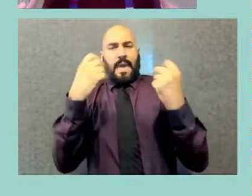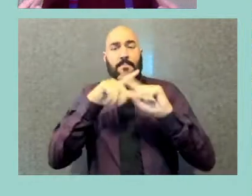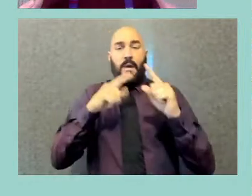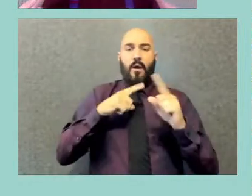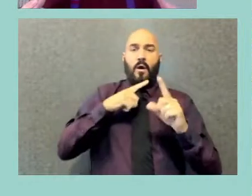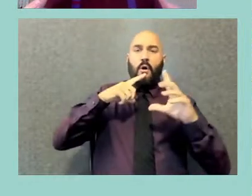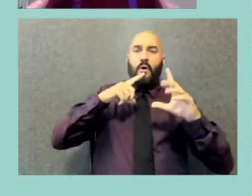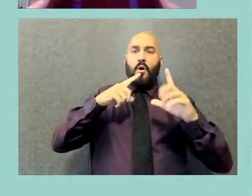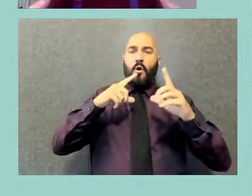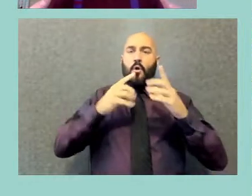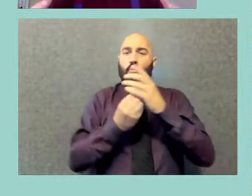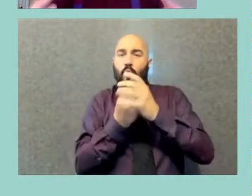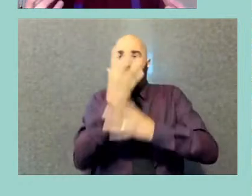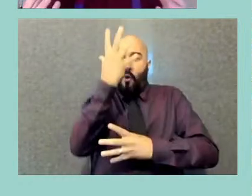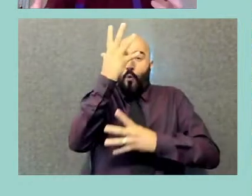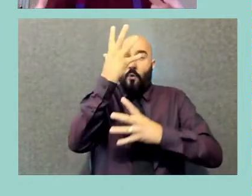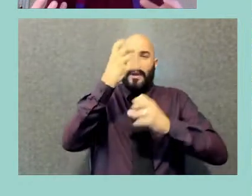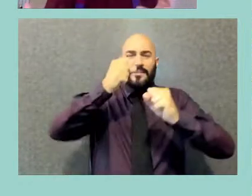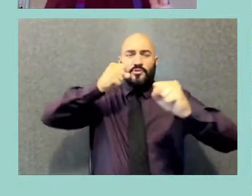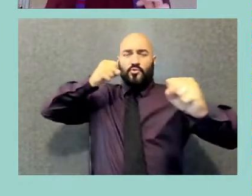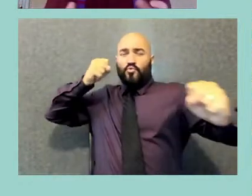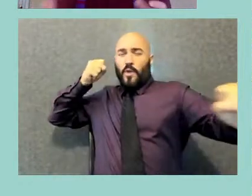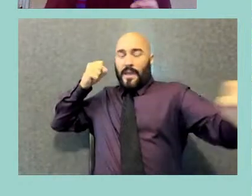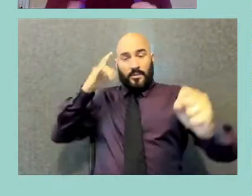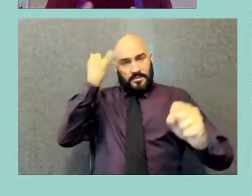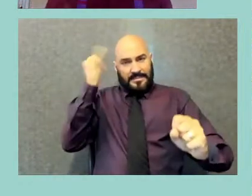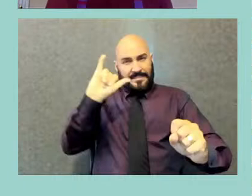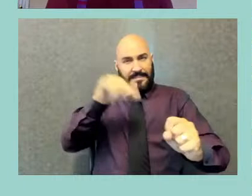thin, and getting a little bent up,